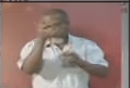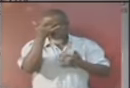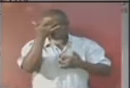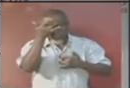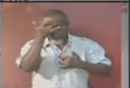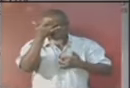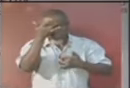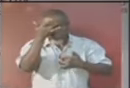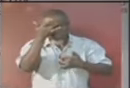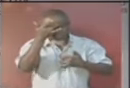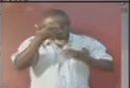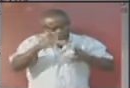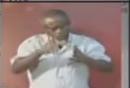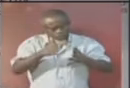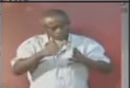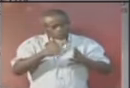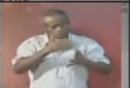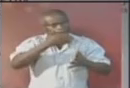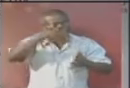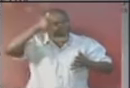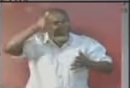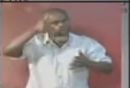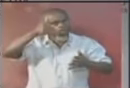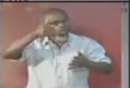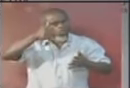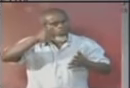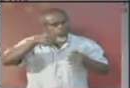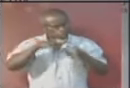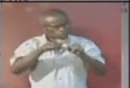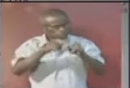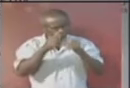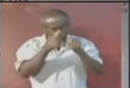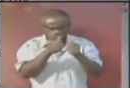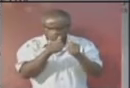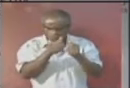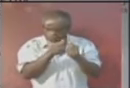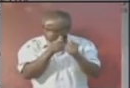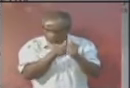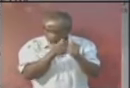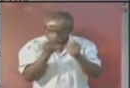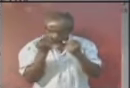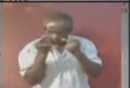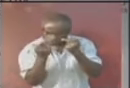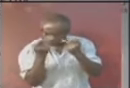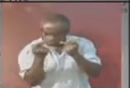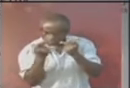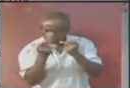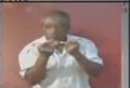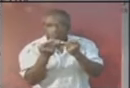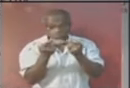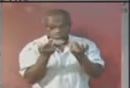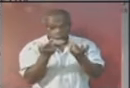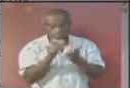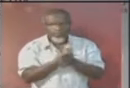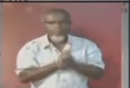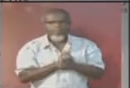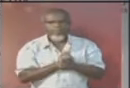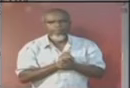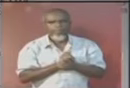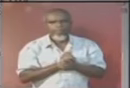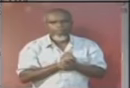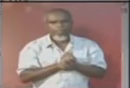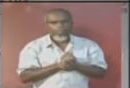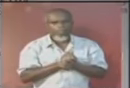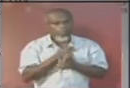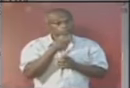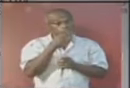Okay, so generally speaking, long-term tobacco use and smoking in general will cause chronic lung conditions in some persons, right? They will